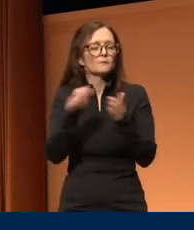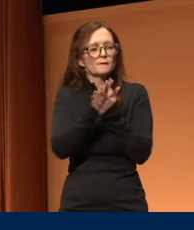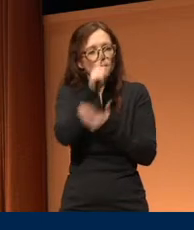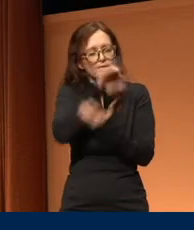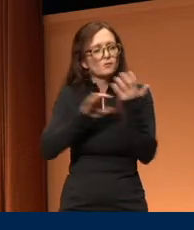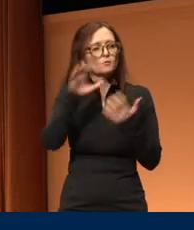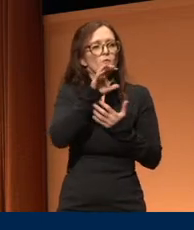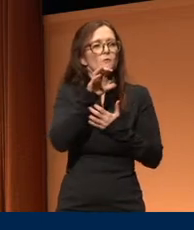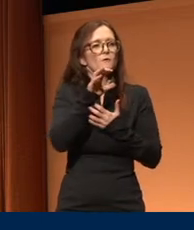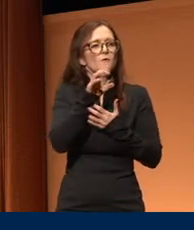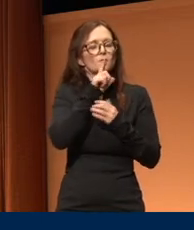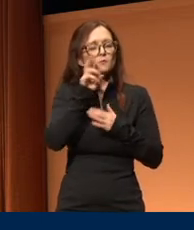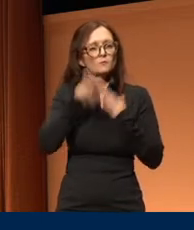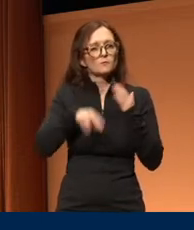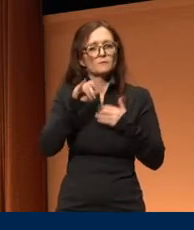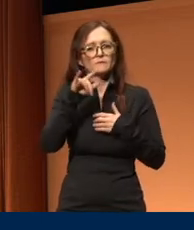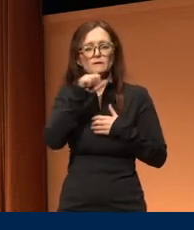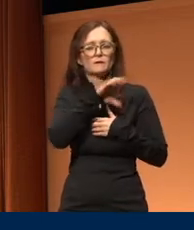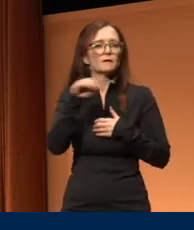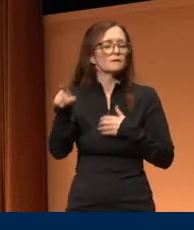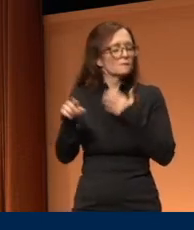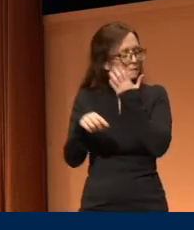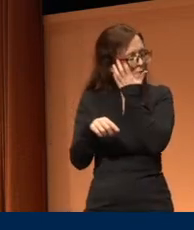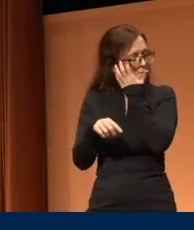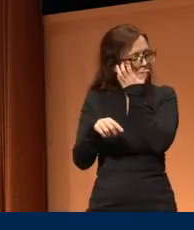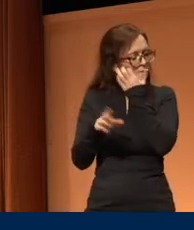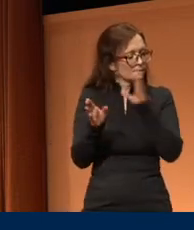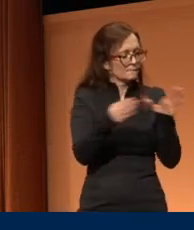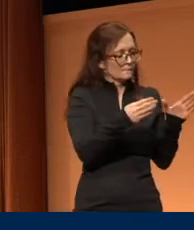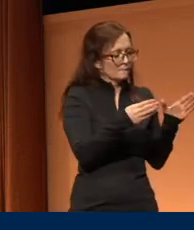result, pedophilia and homosexuality.